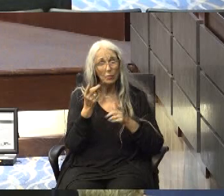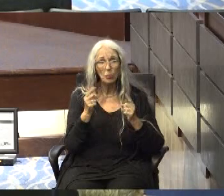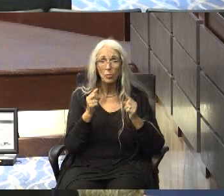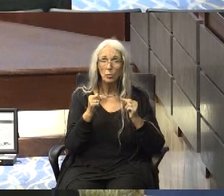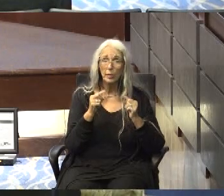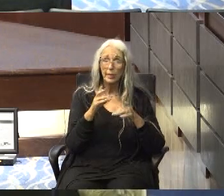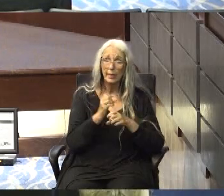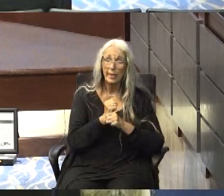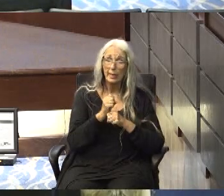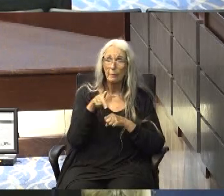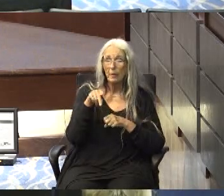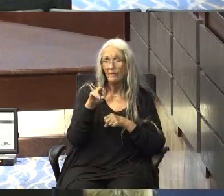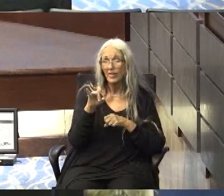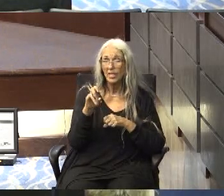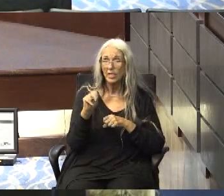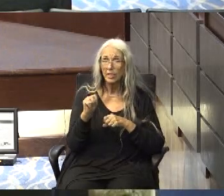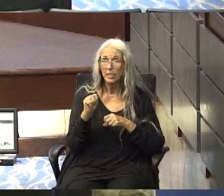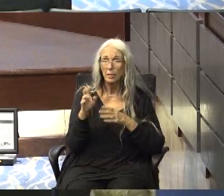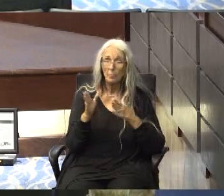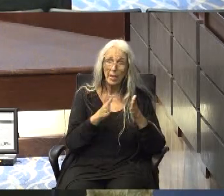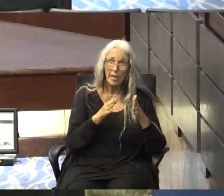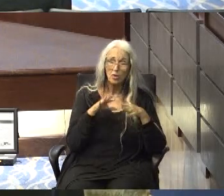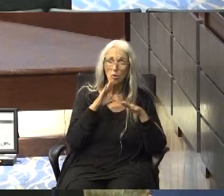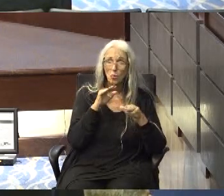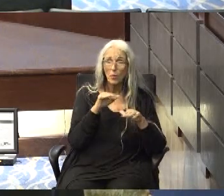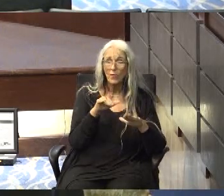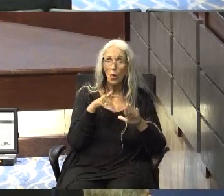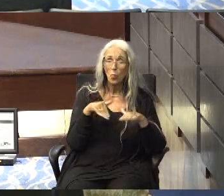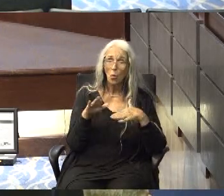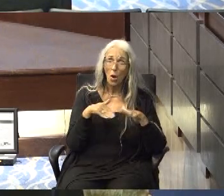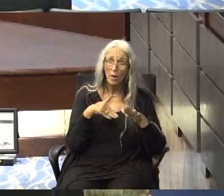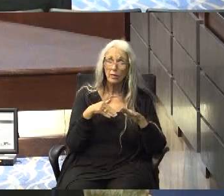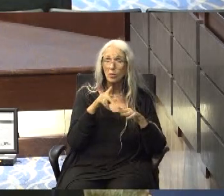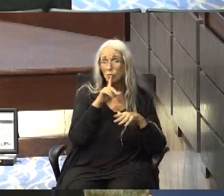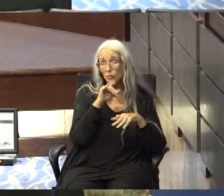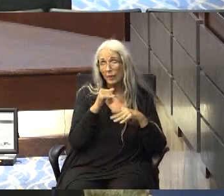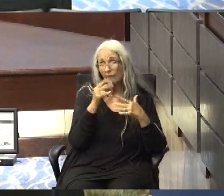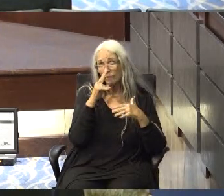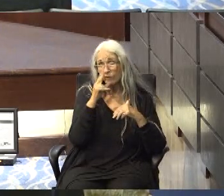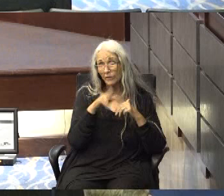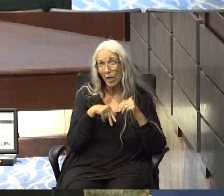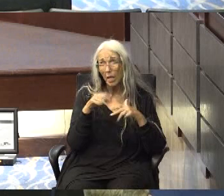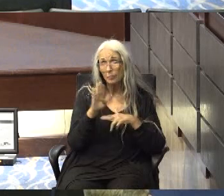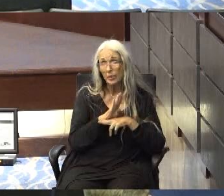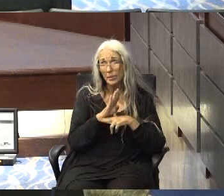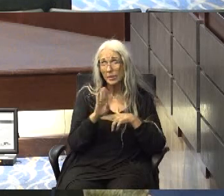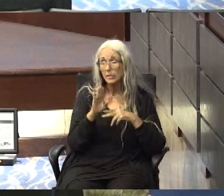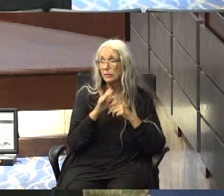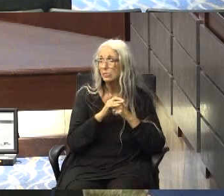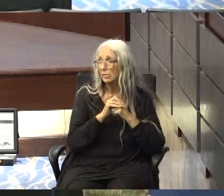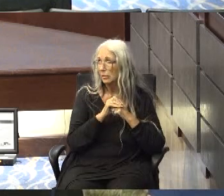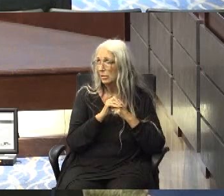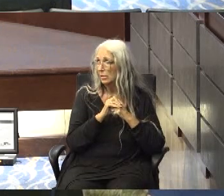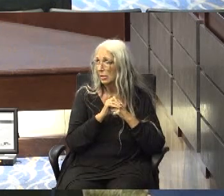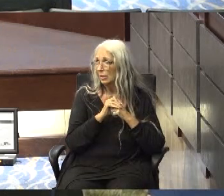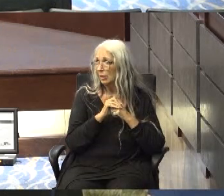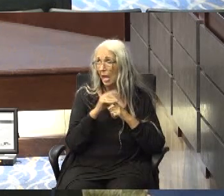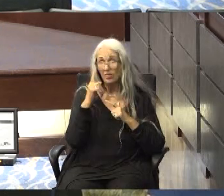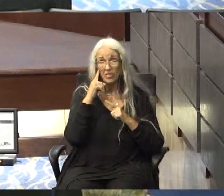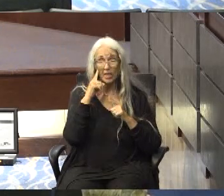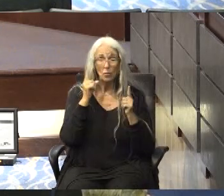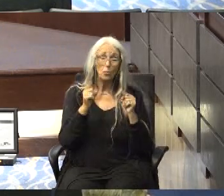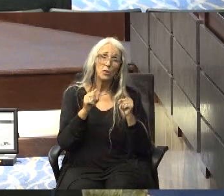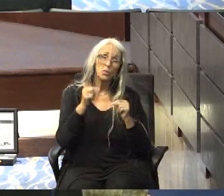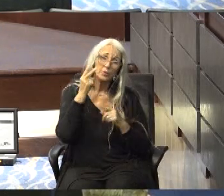the pavilion in place and the Riverwalk that we already have, you know, kind of funded. It's just a matter of getting to it over the next couple of years. I think when we